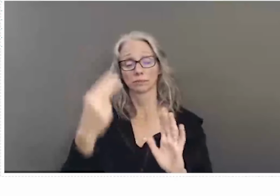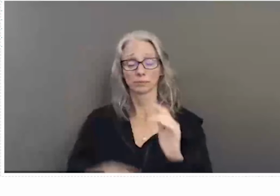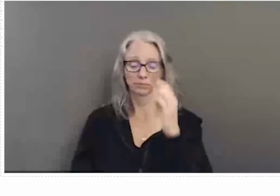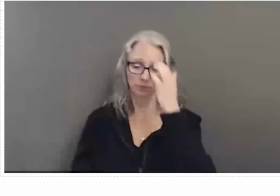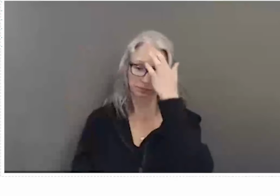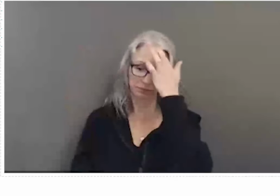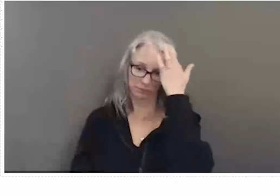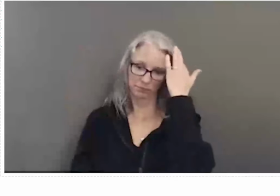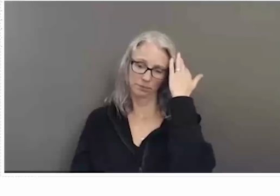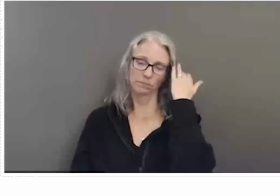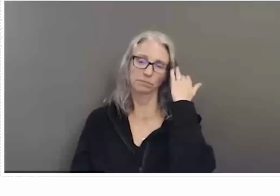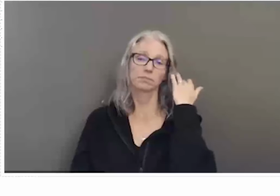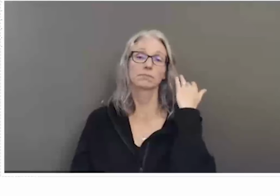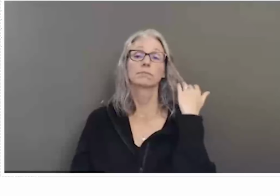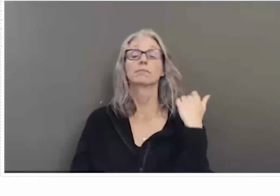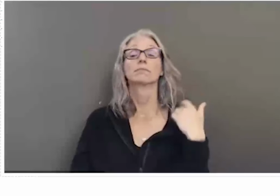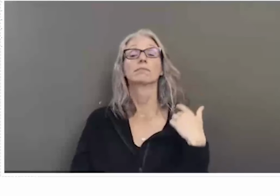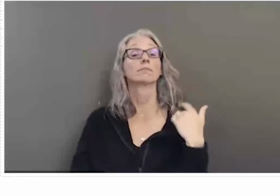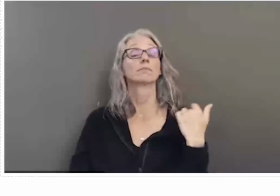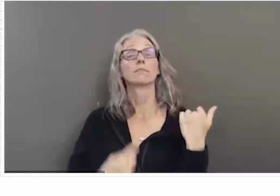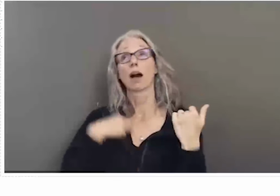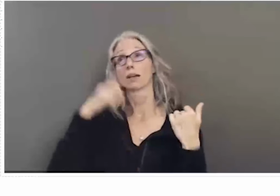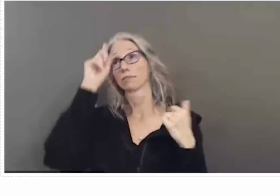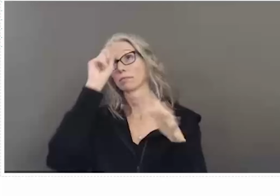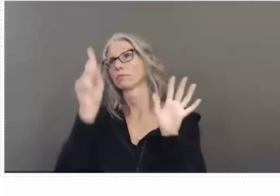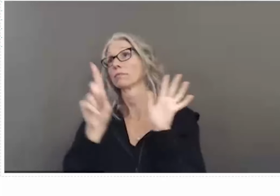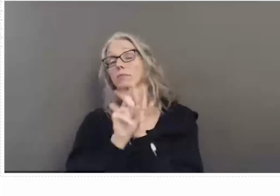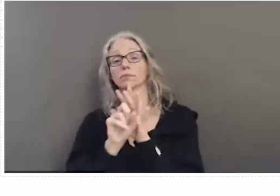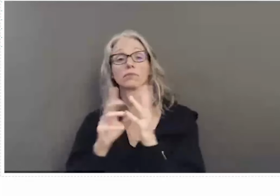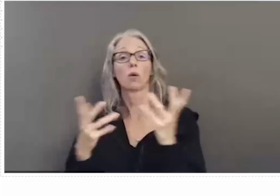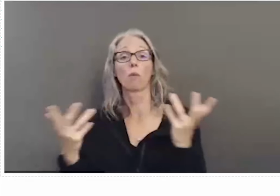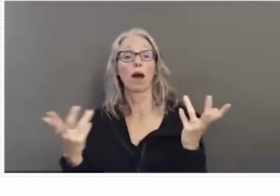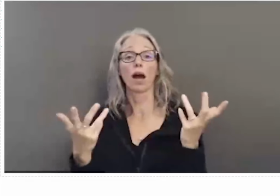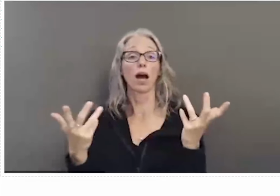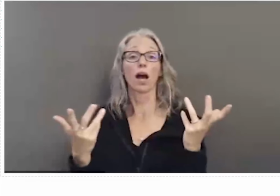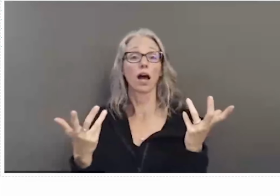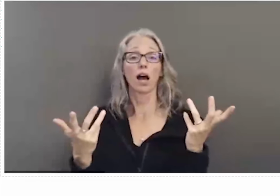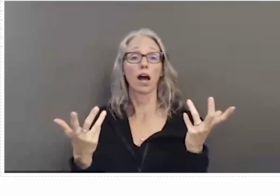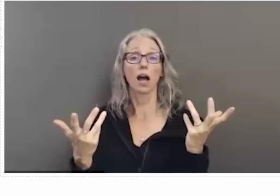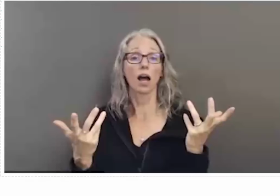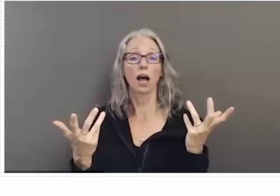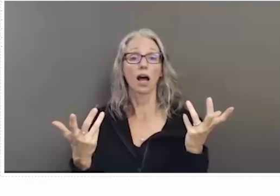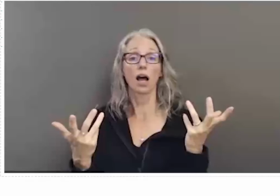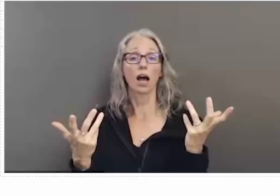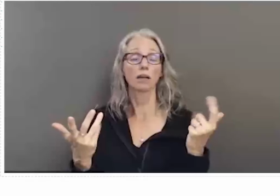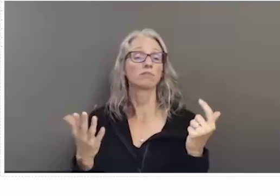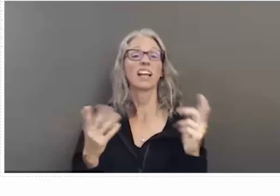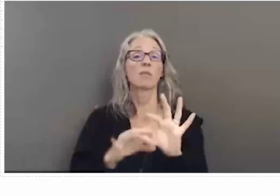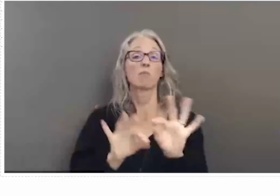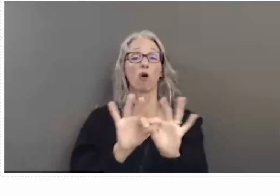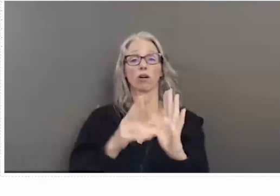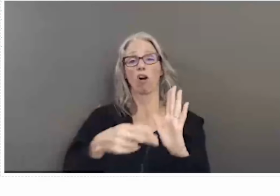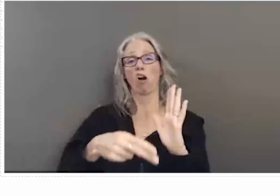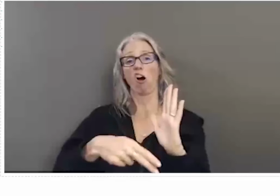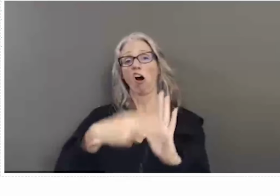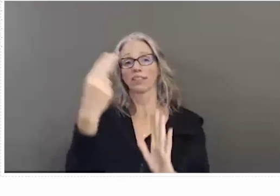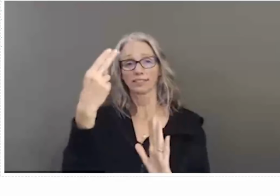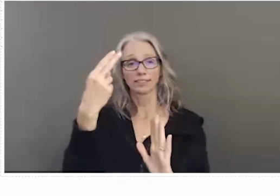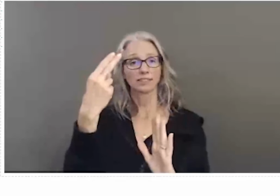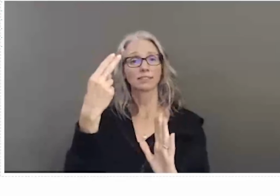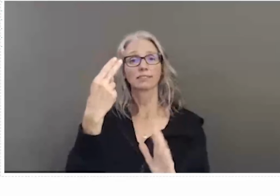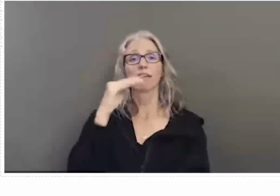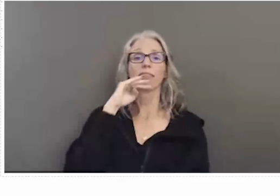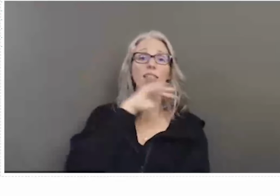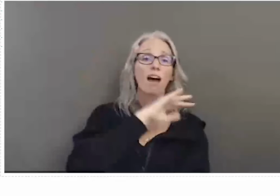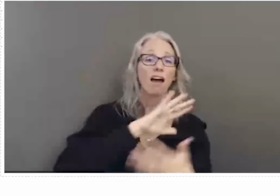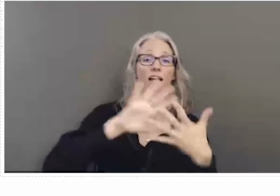my first thought was genuinely just be genuine and honest about what you're trying to do, especially your